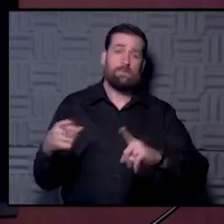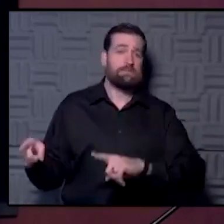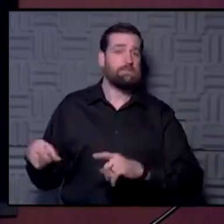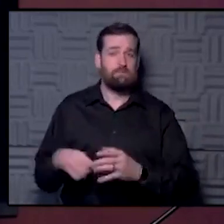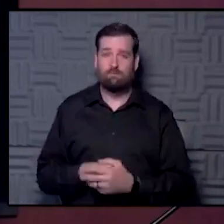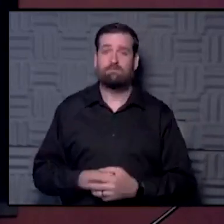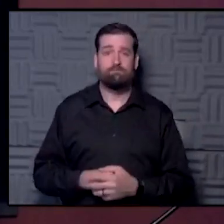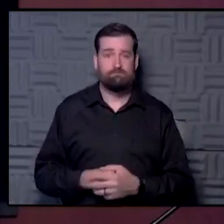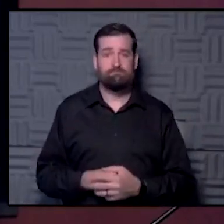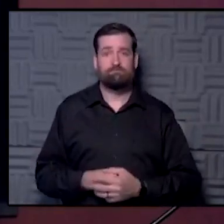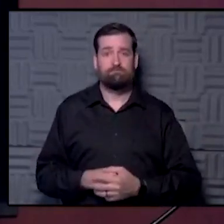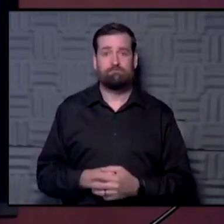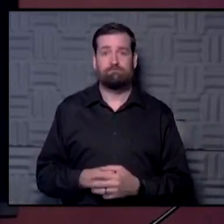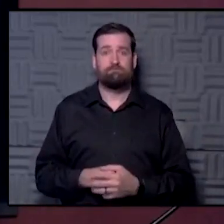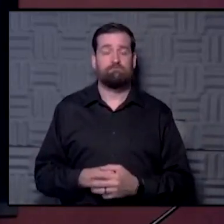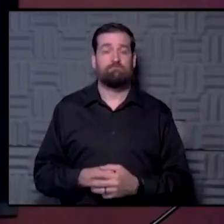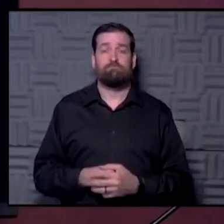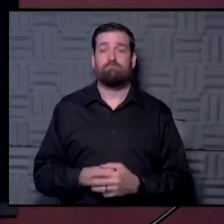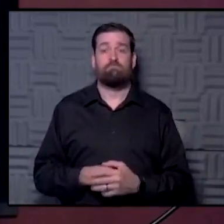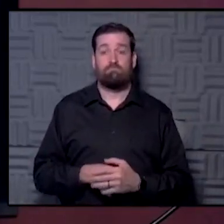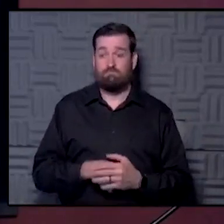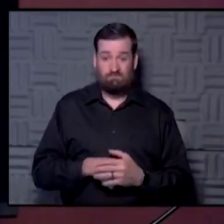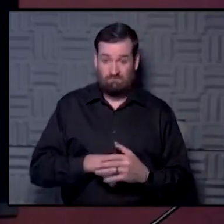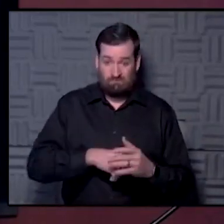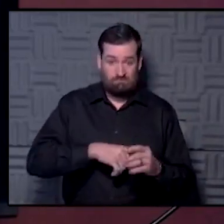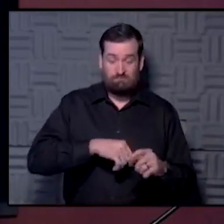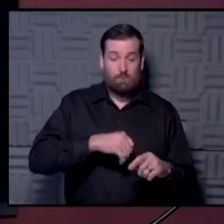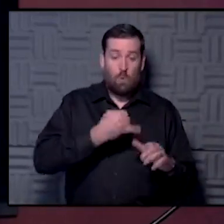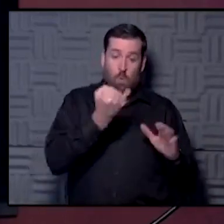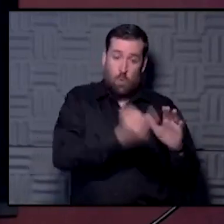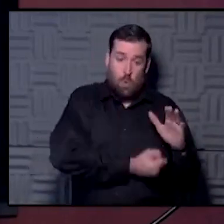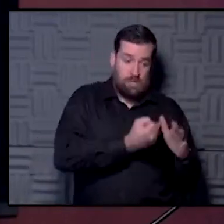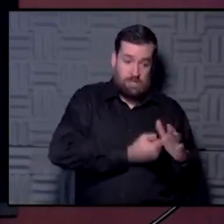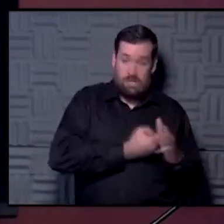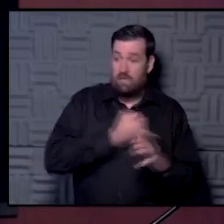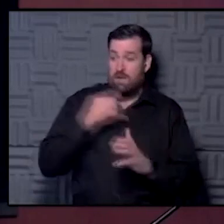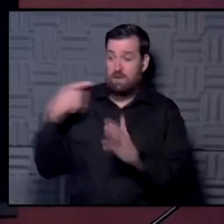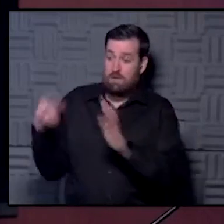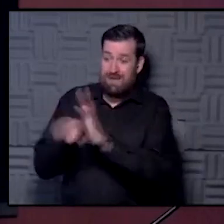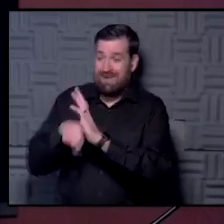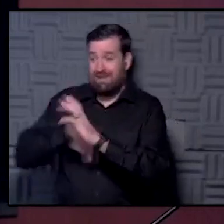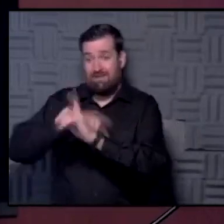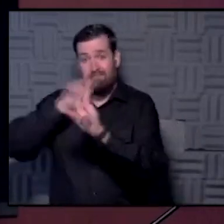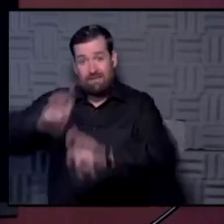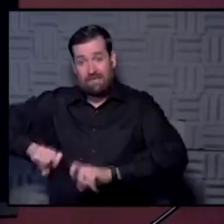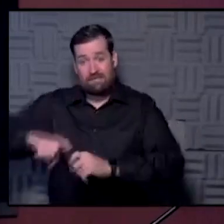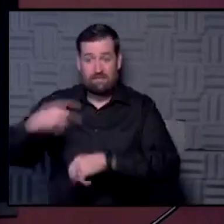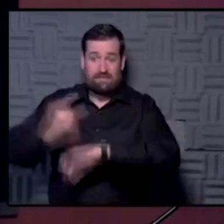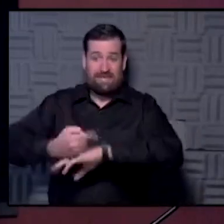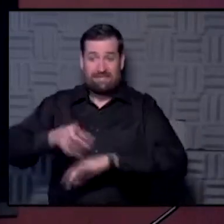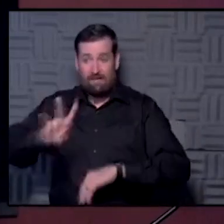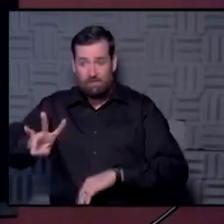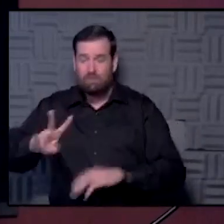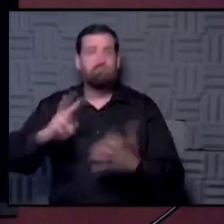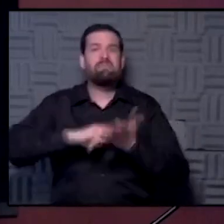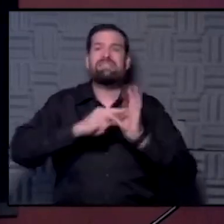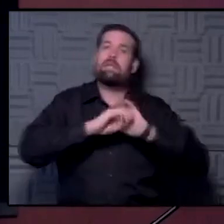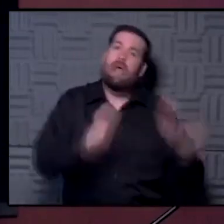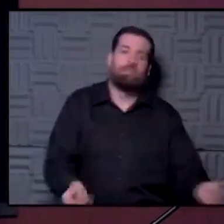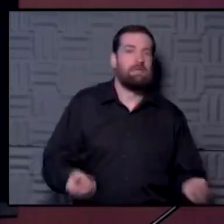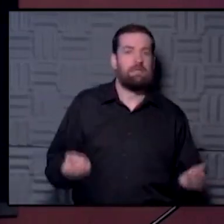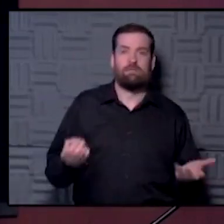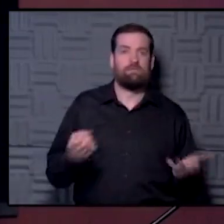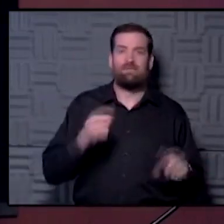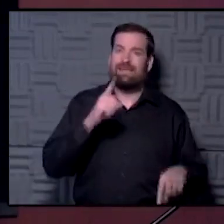situation. It's the reason that we say you can't test out of quarantine, that a negative test on day 7 means nothing on day 8 if you start having